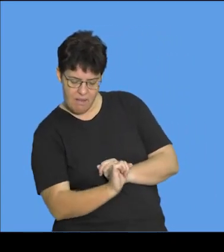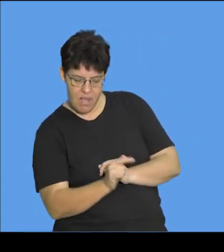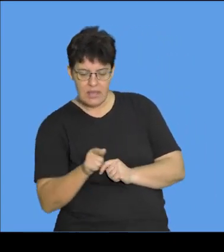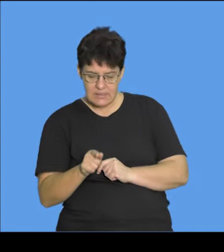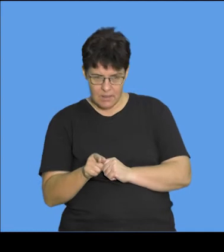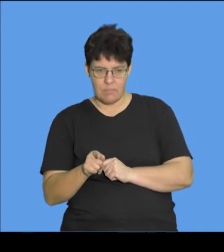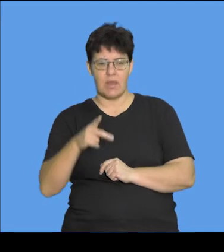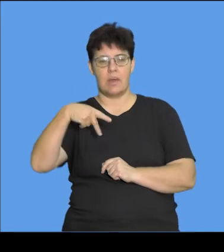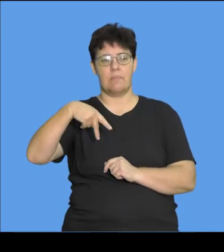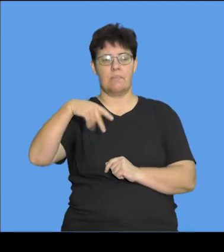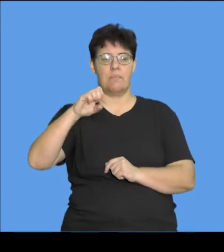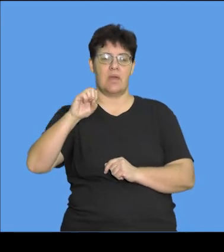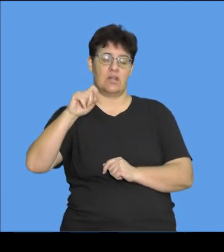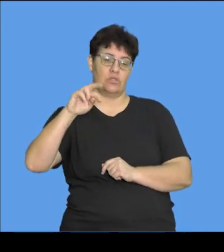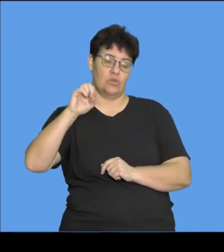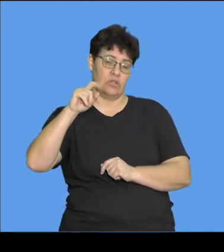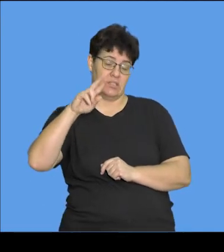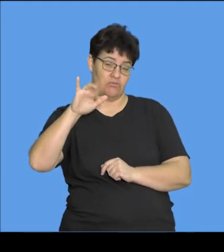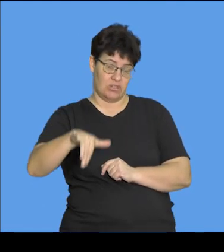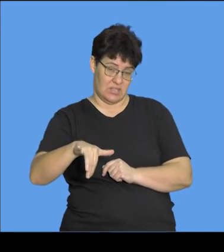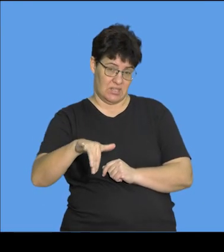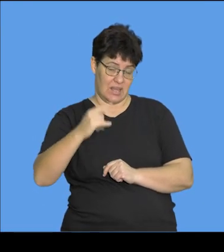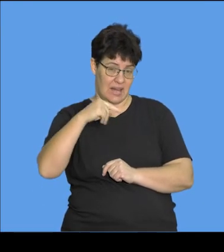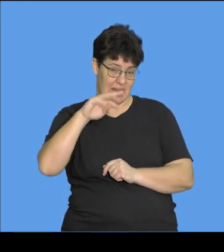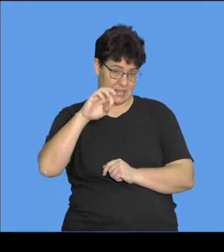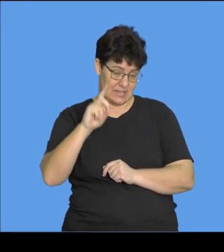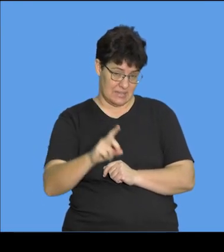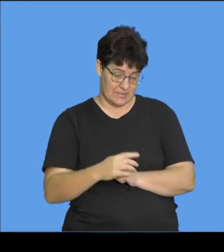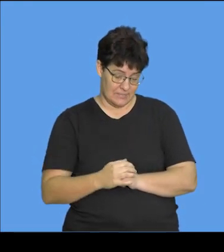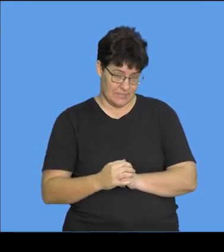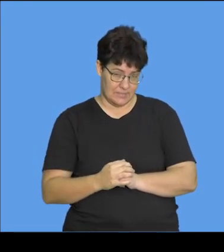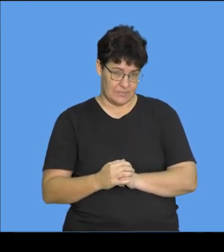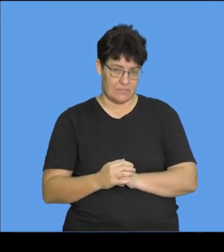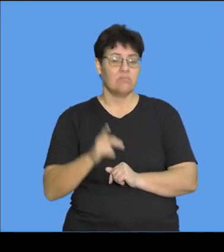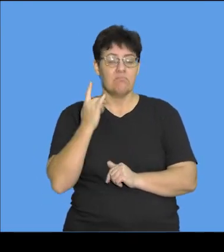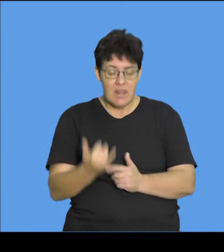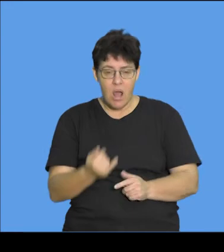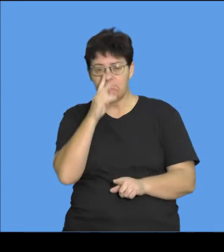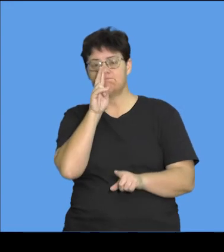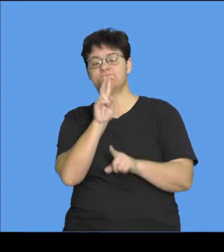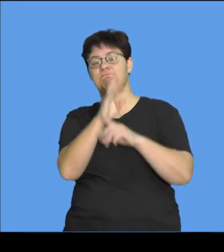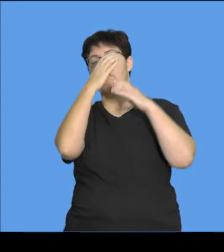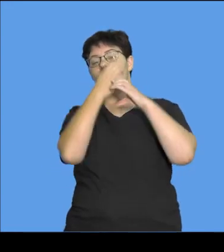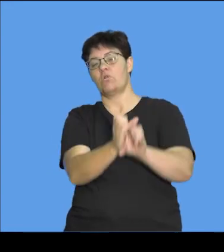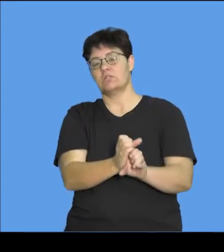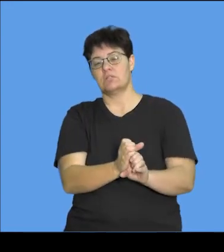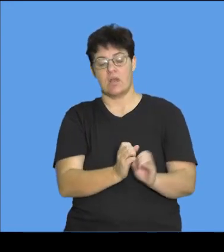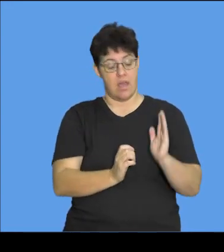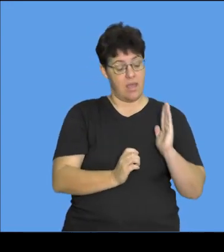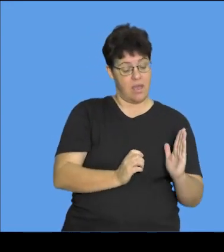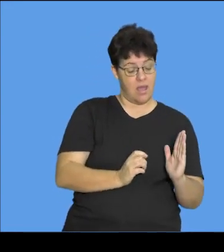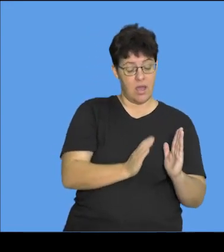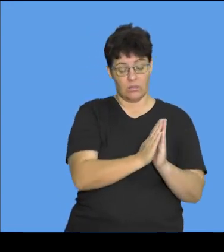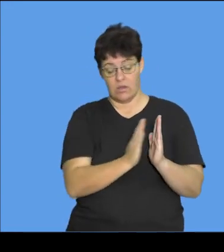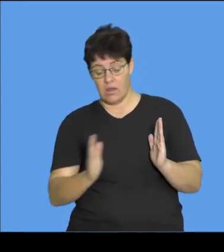pituitary gland. Now I'm going to pause at this point and reflect specifically on what happens between days 1 to